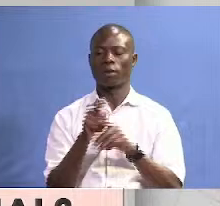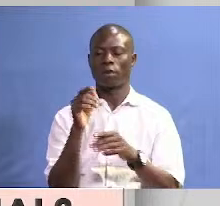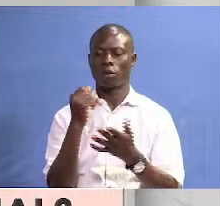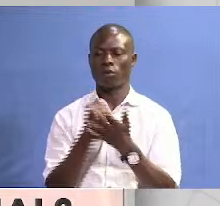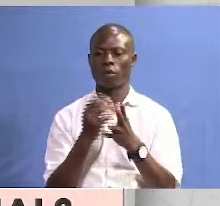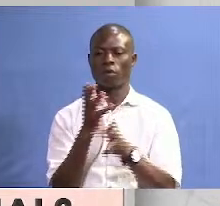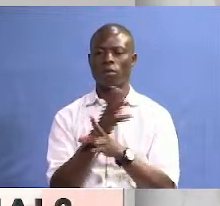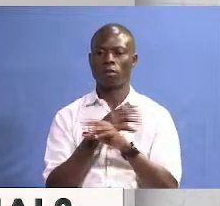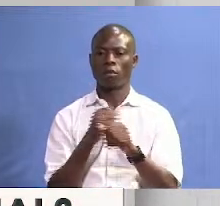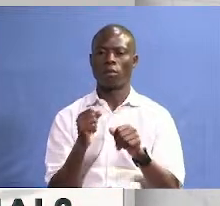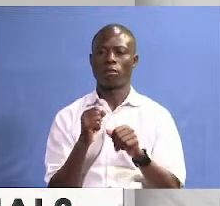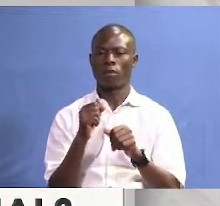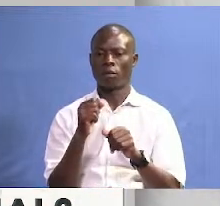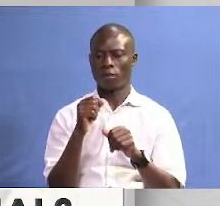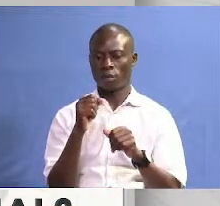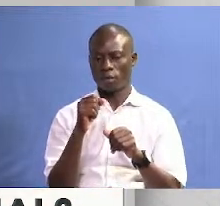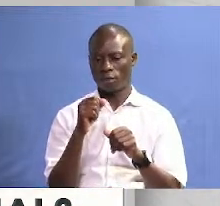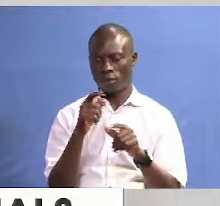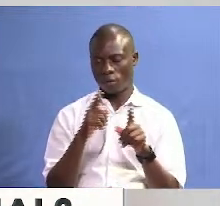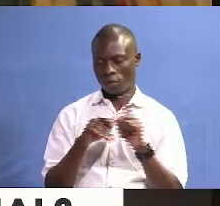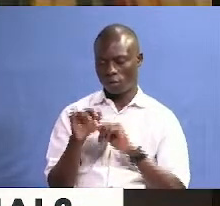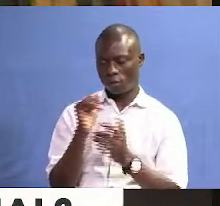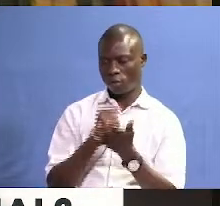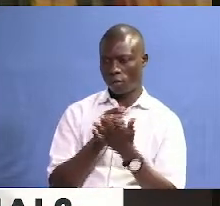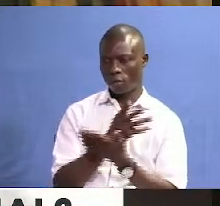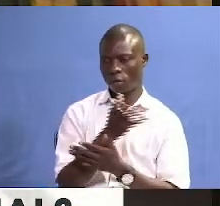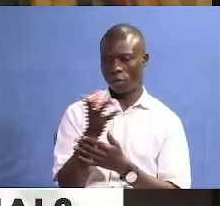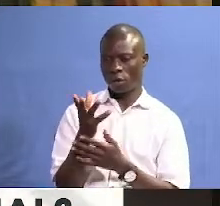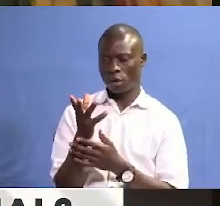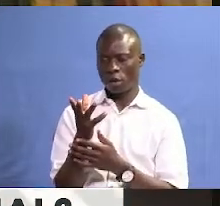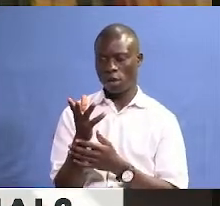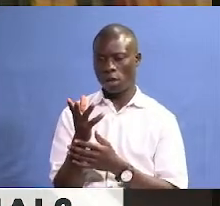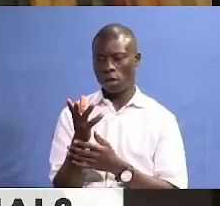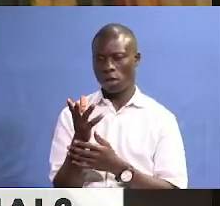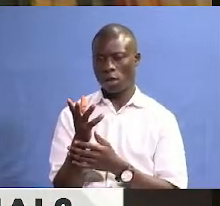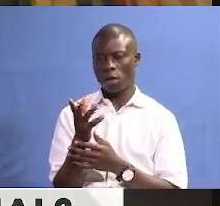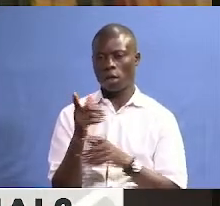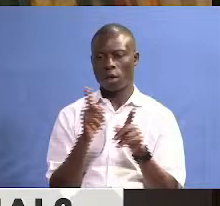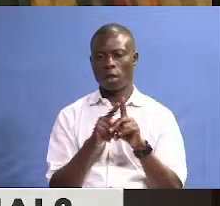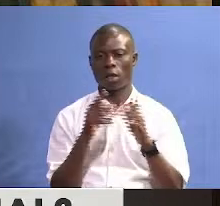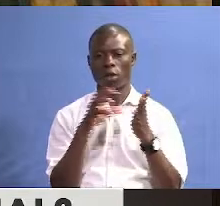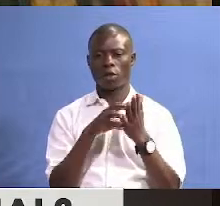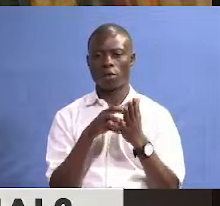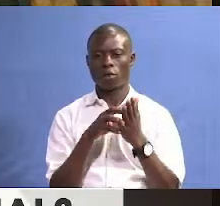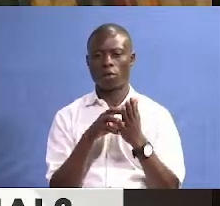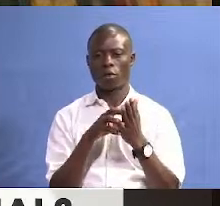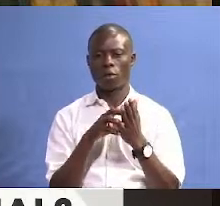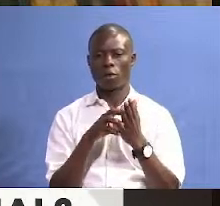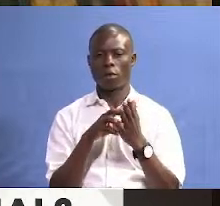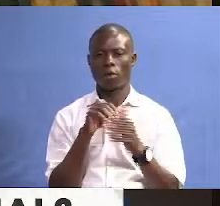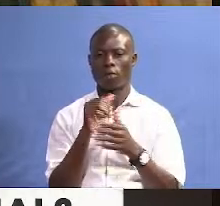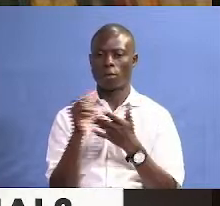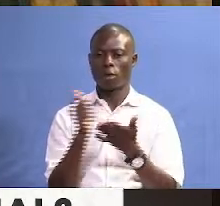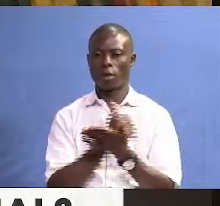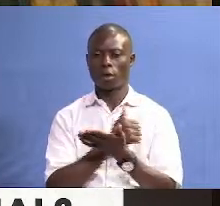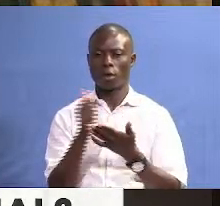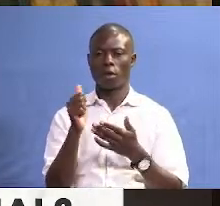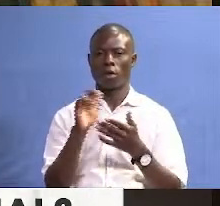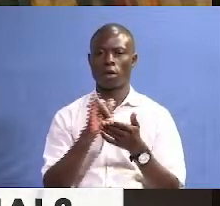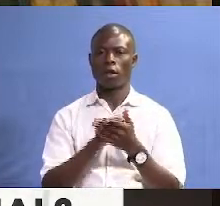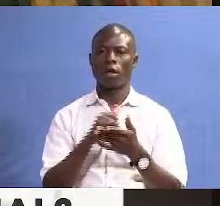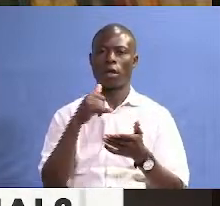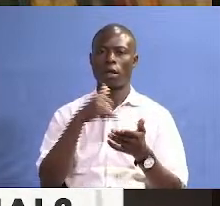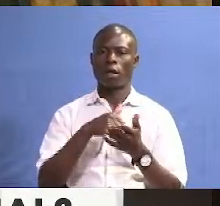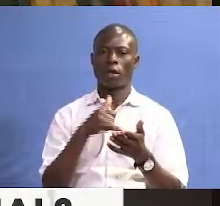that can also be inferred in the sense that the formation of this administration was